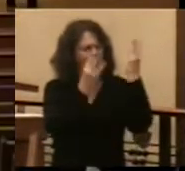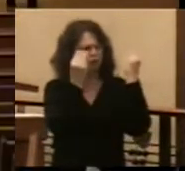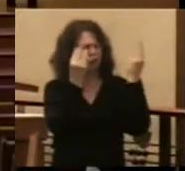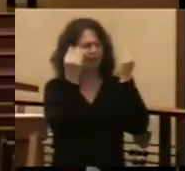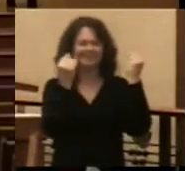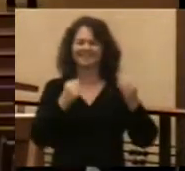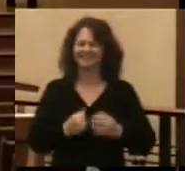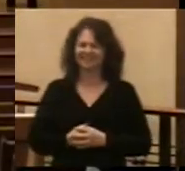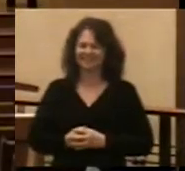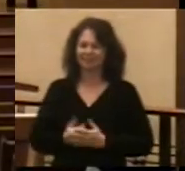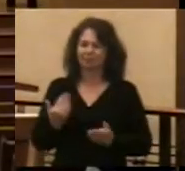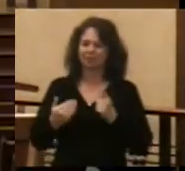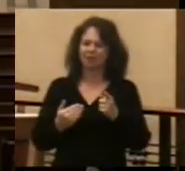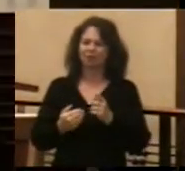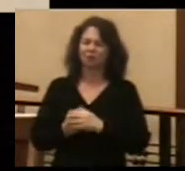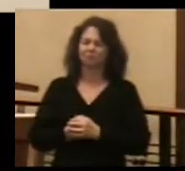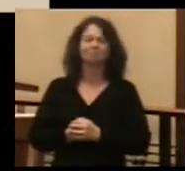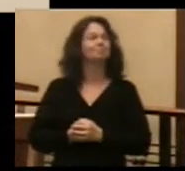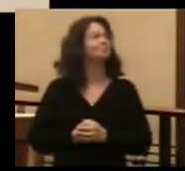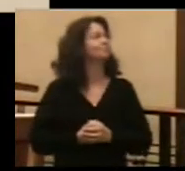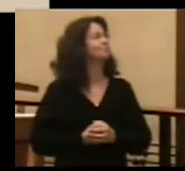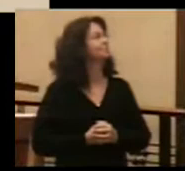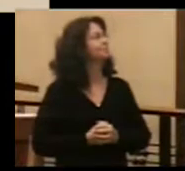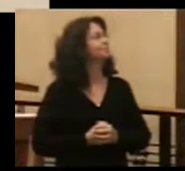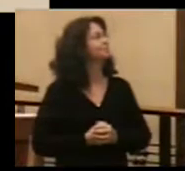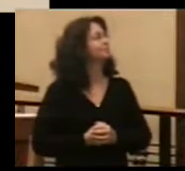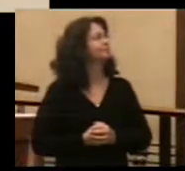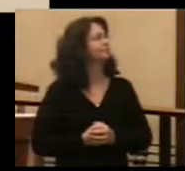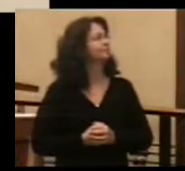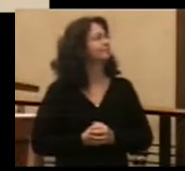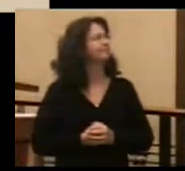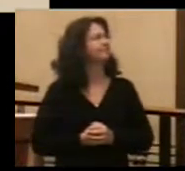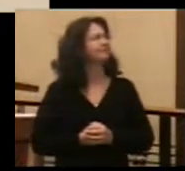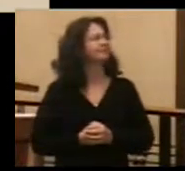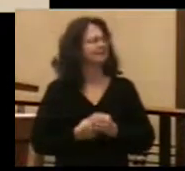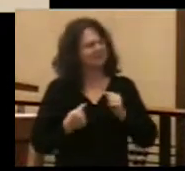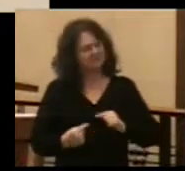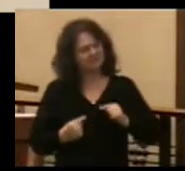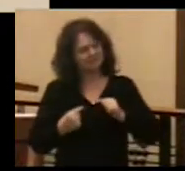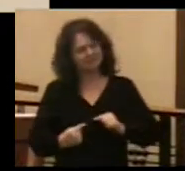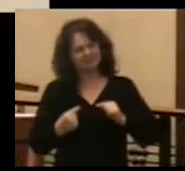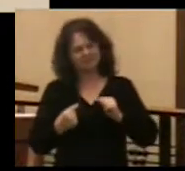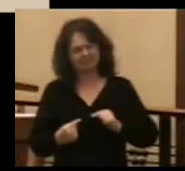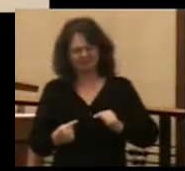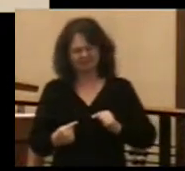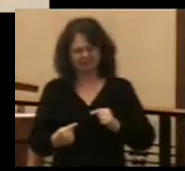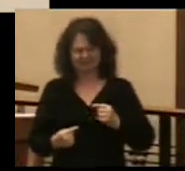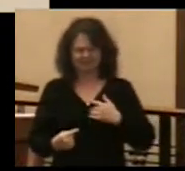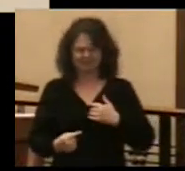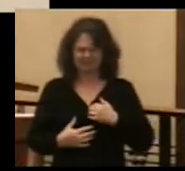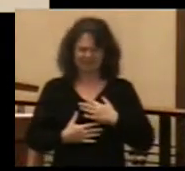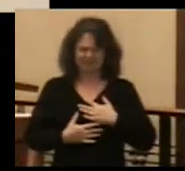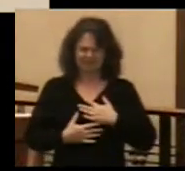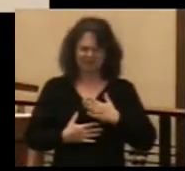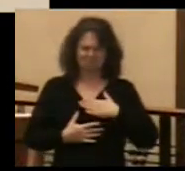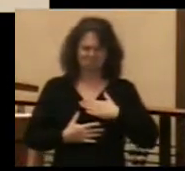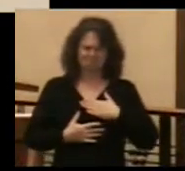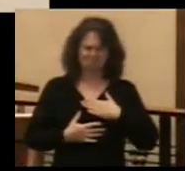Or maybe you are caught up in so many anxieties in the day and in the world, you say, my anxieties have